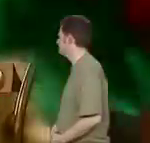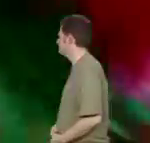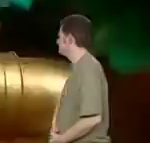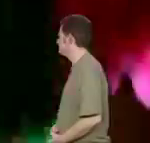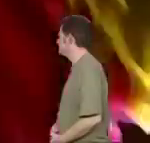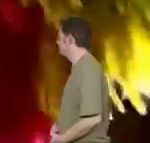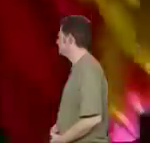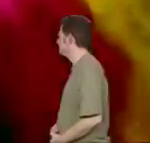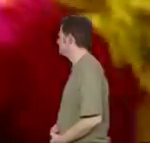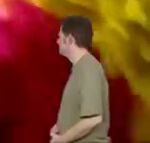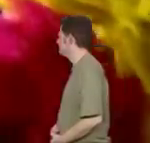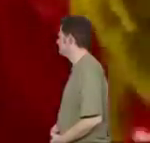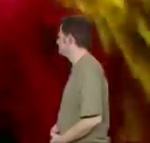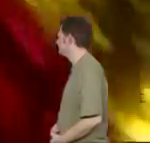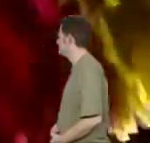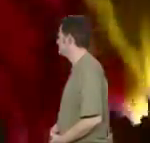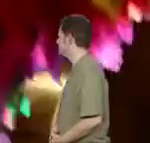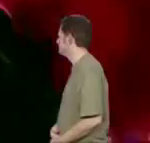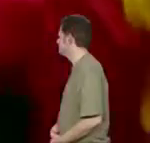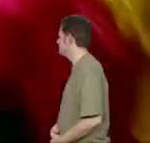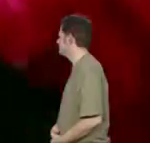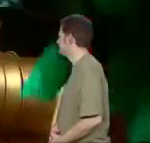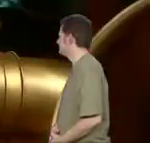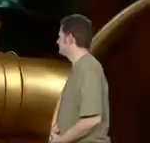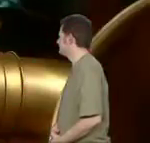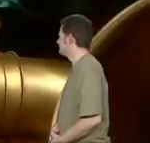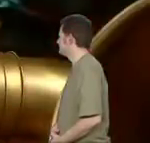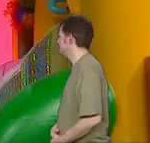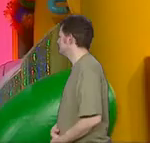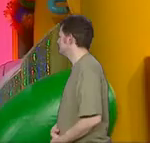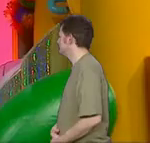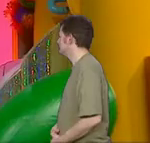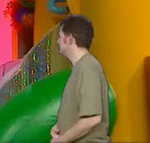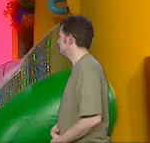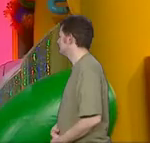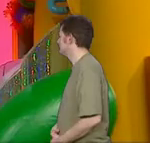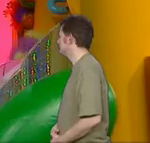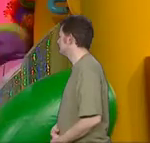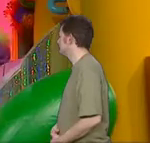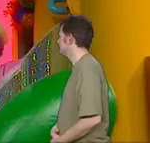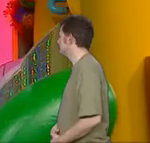Oh.